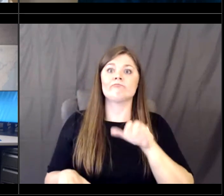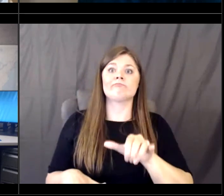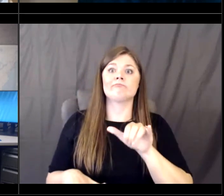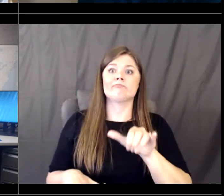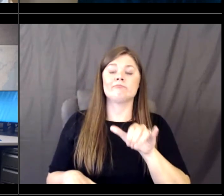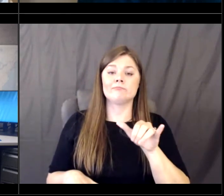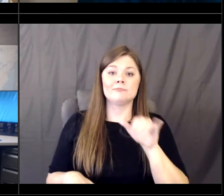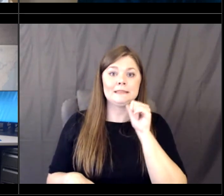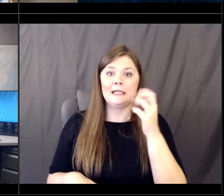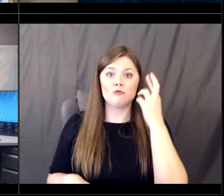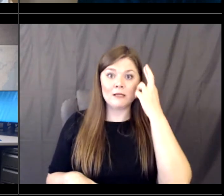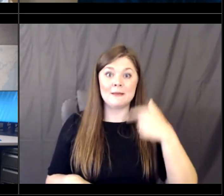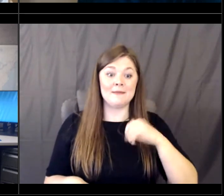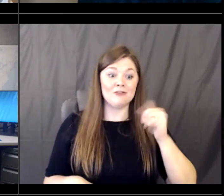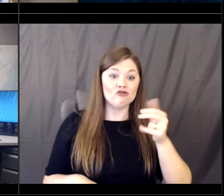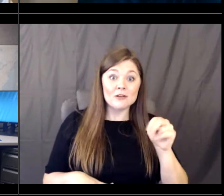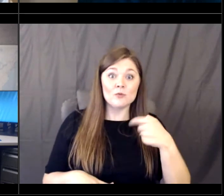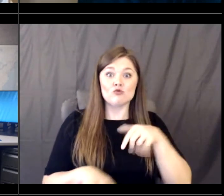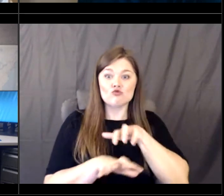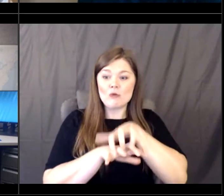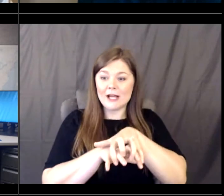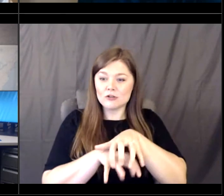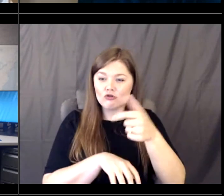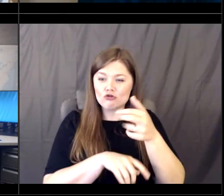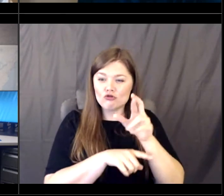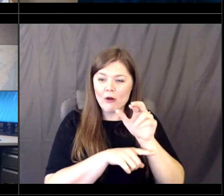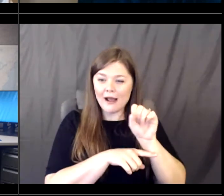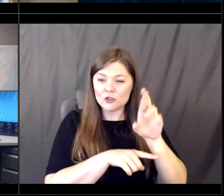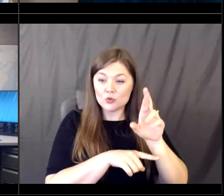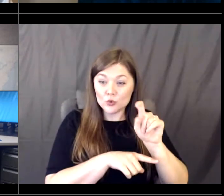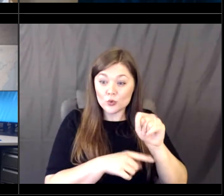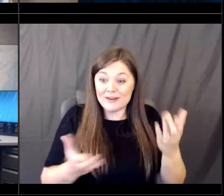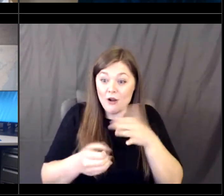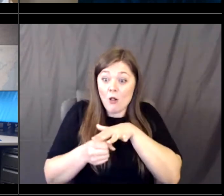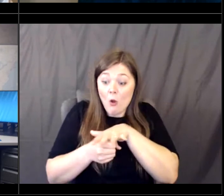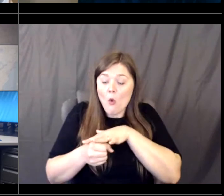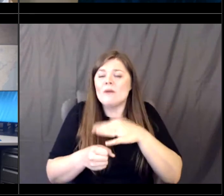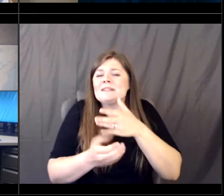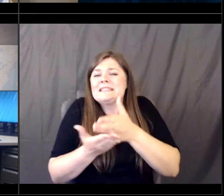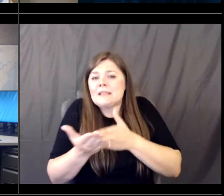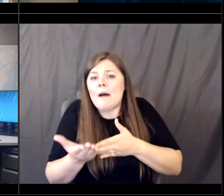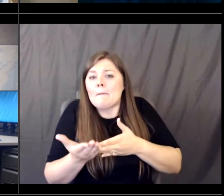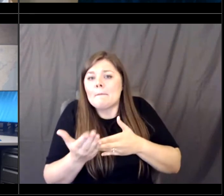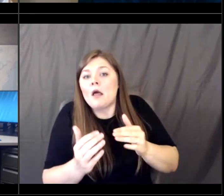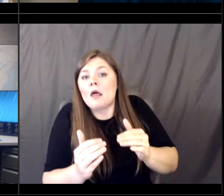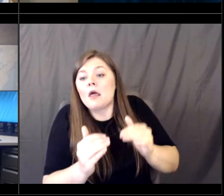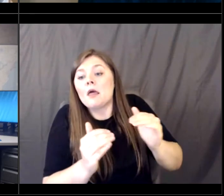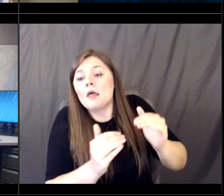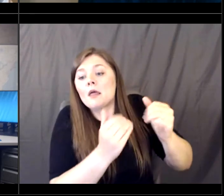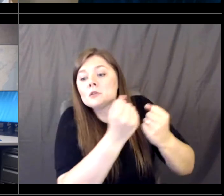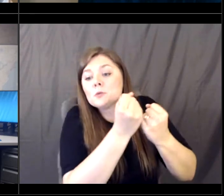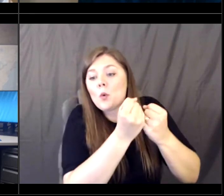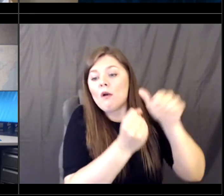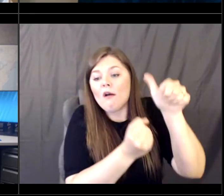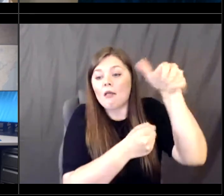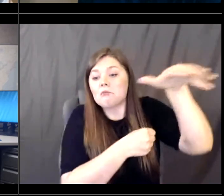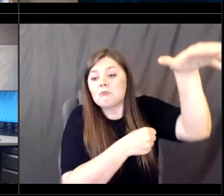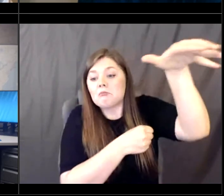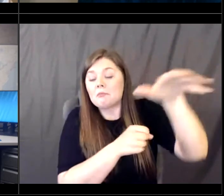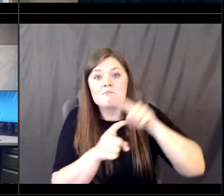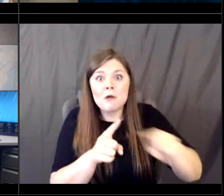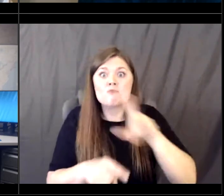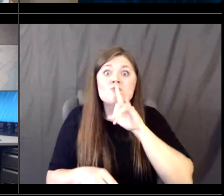been doing, you know, grassroots efforts at the local level, and we've had some influence to get that up and supported. Otherwise, there's so much more